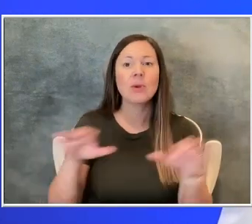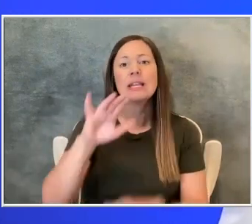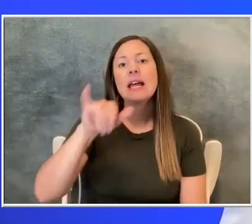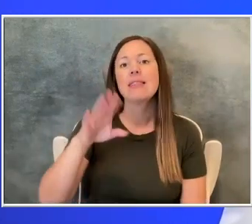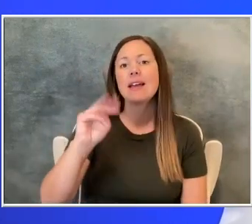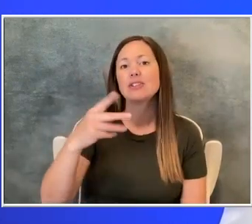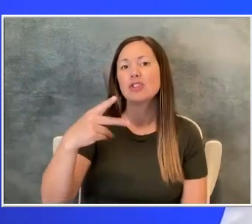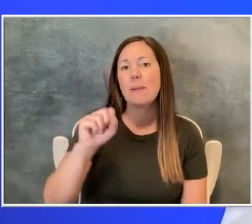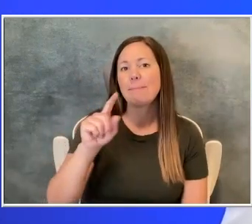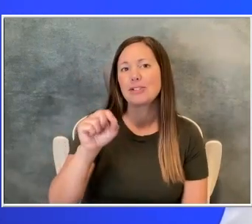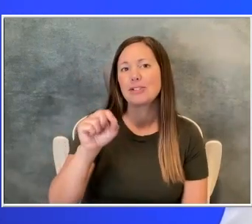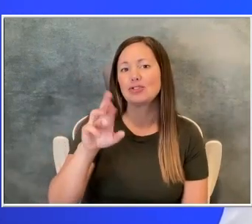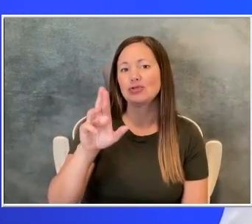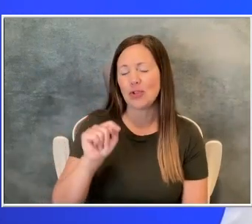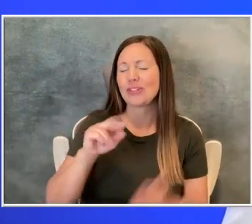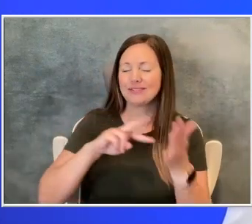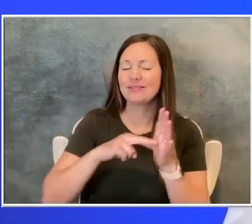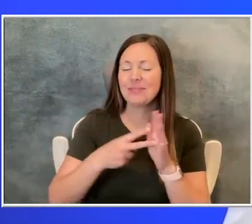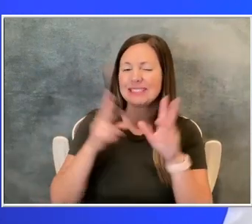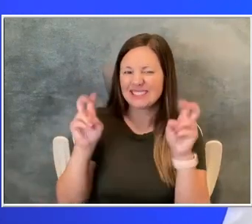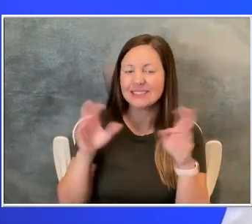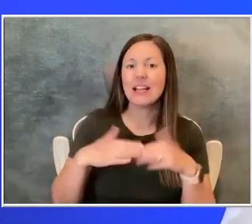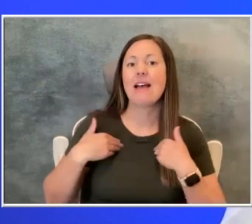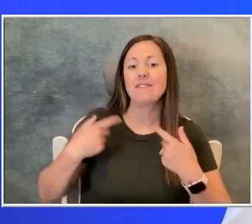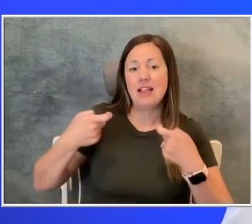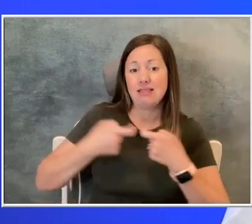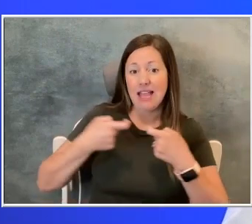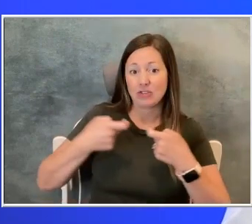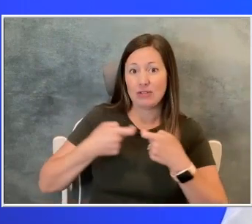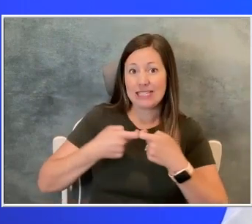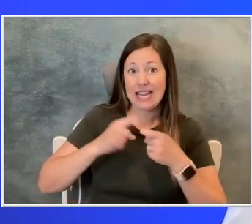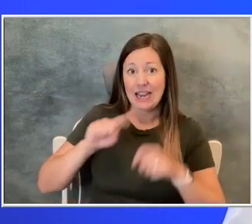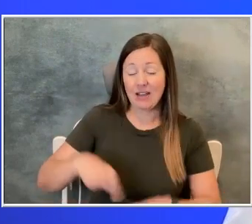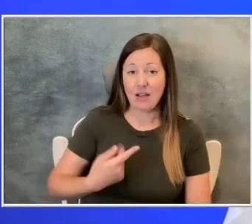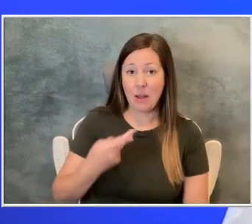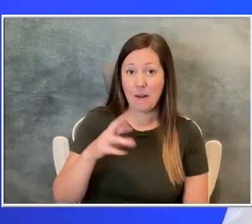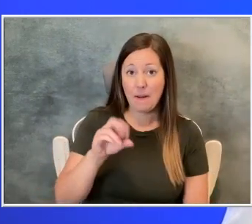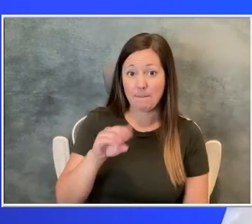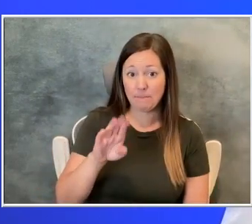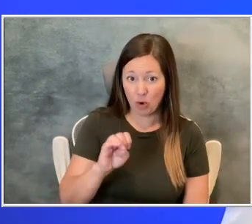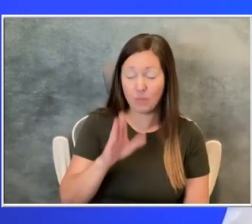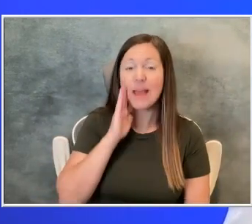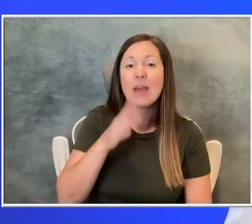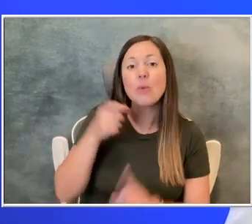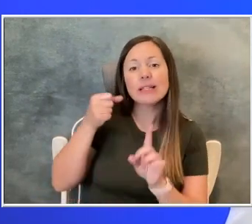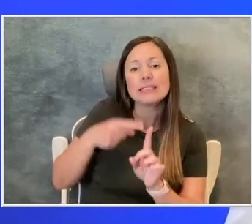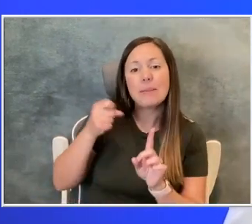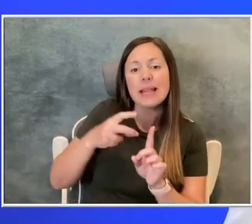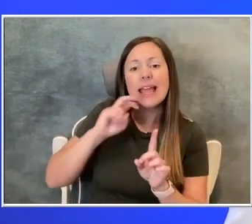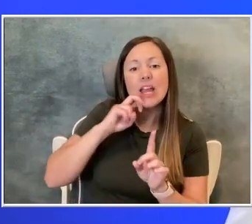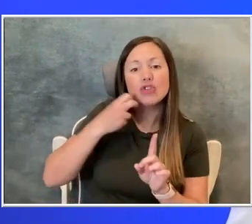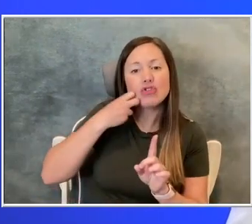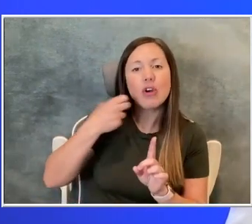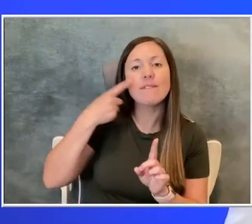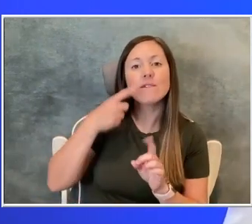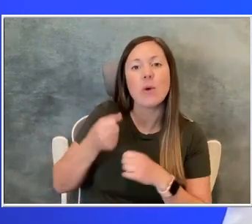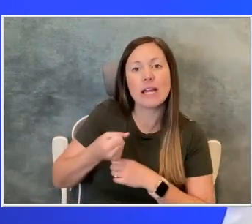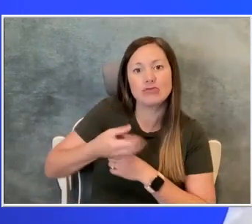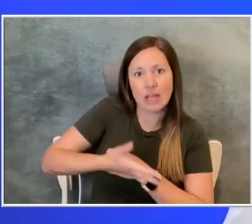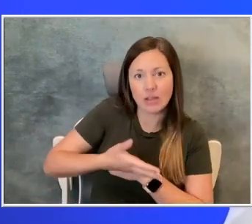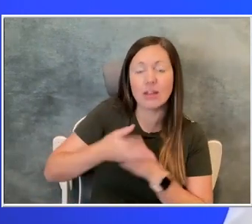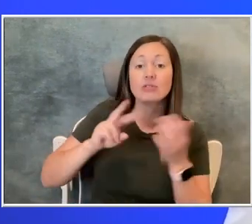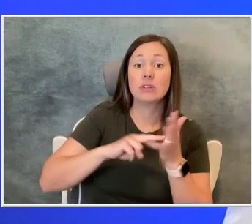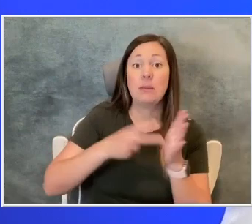probe with electricity that stimulates the nerves for ejaculation. We got fluid, we got a semen specimen, we froze